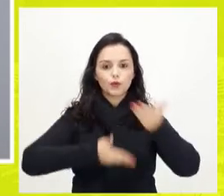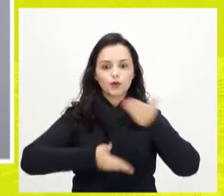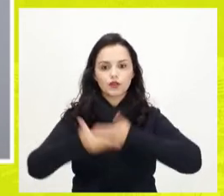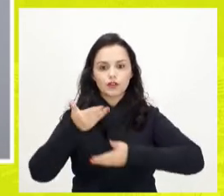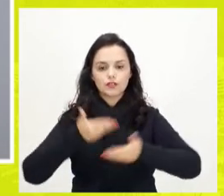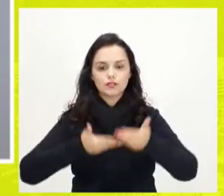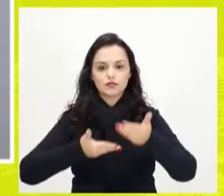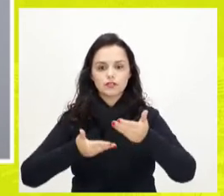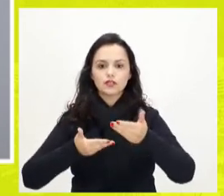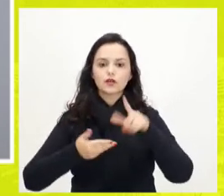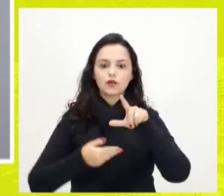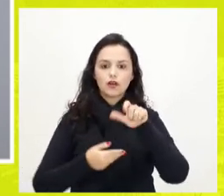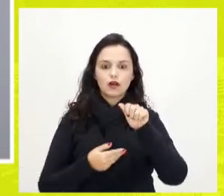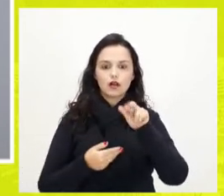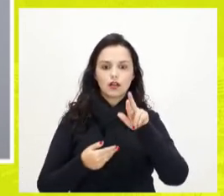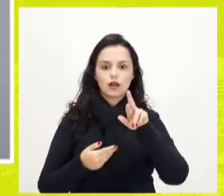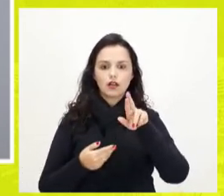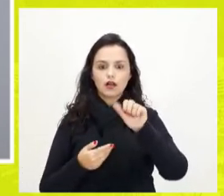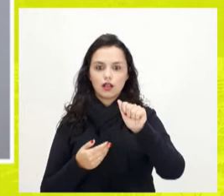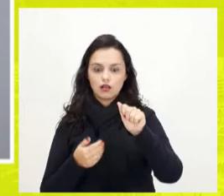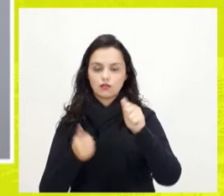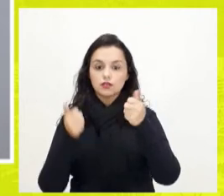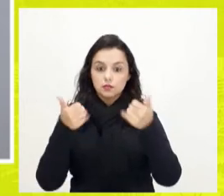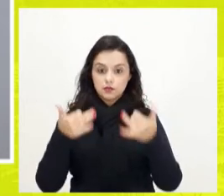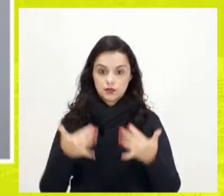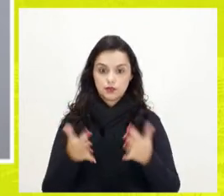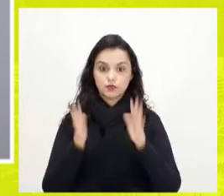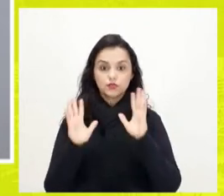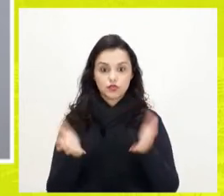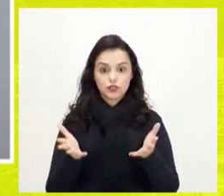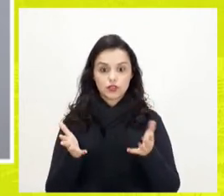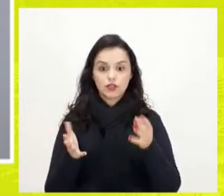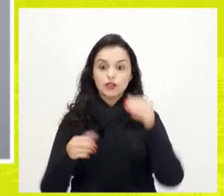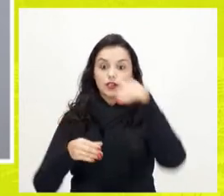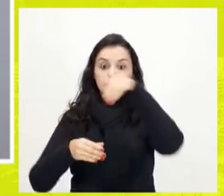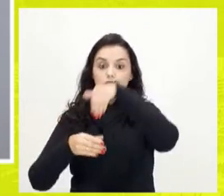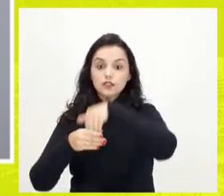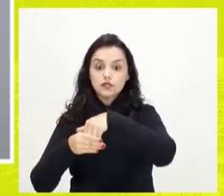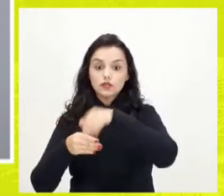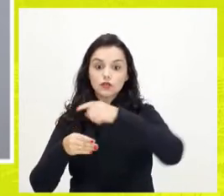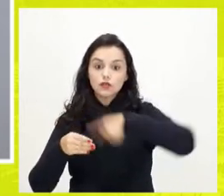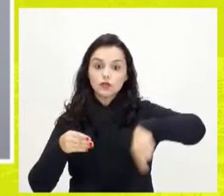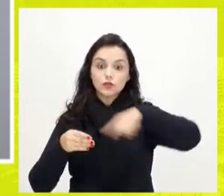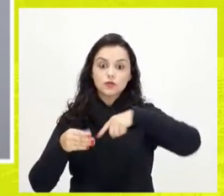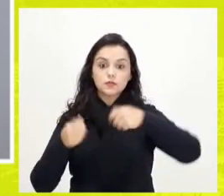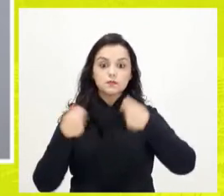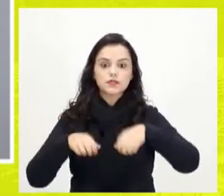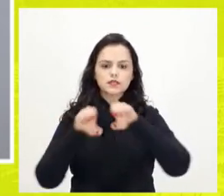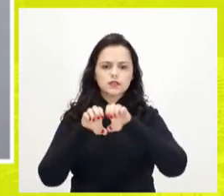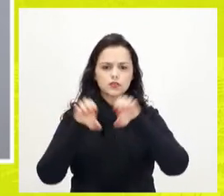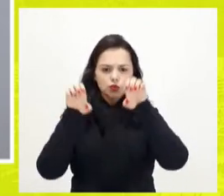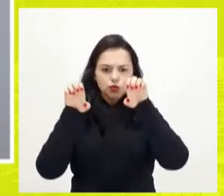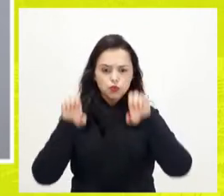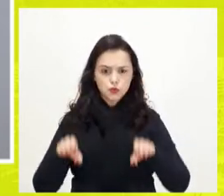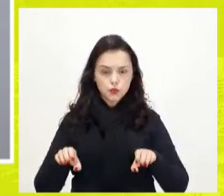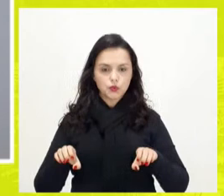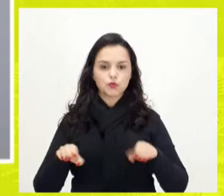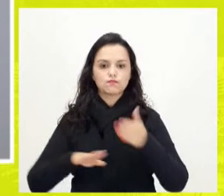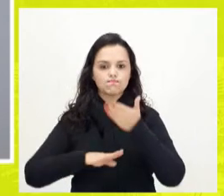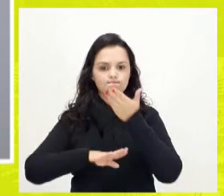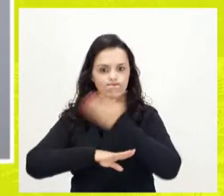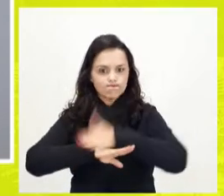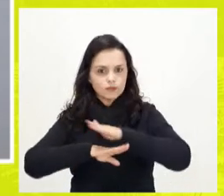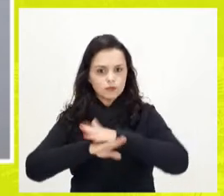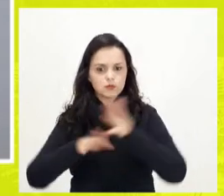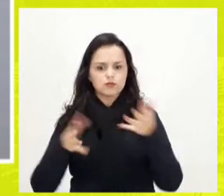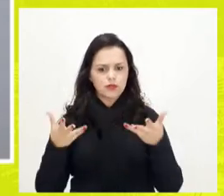in order to have cooperation according to what lara said for these elections we have to be really